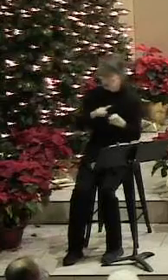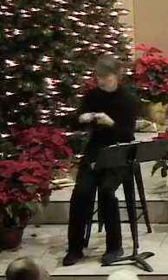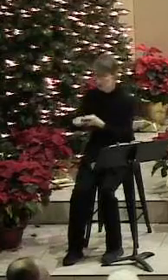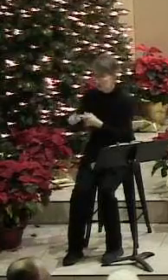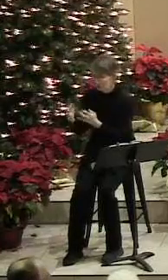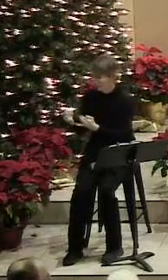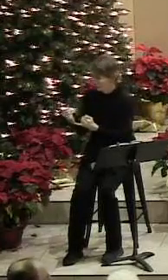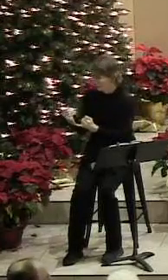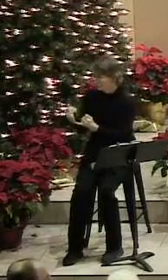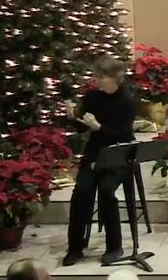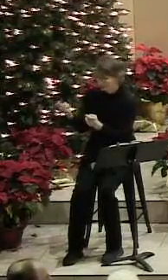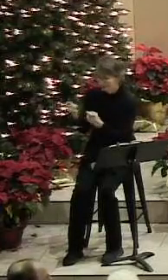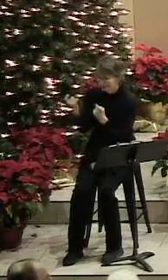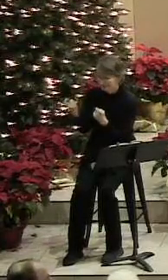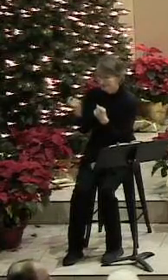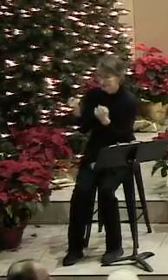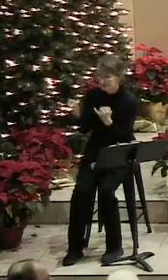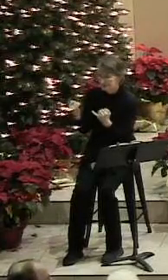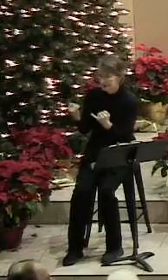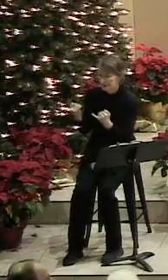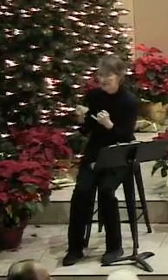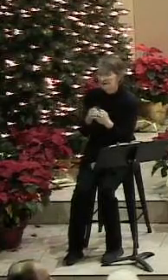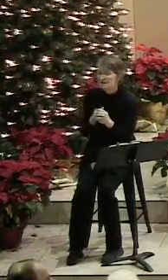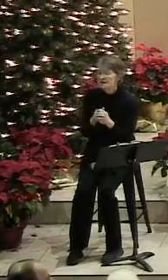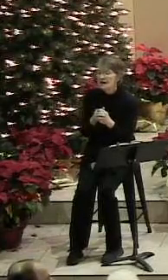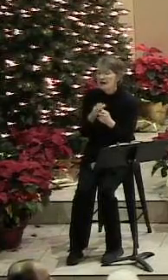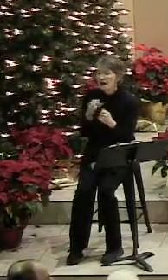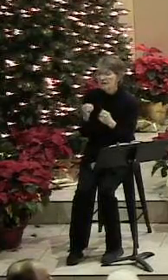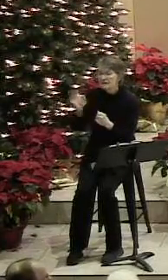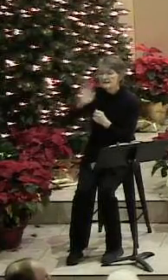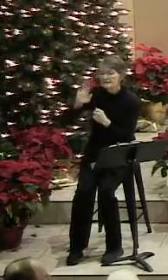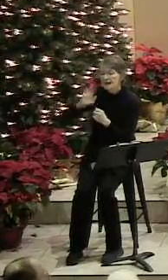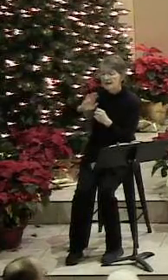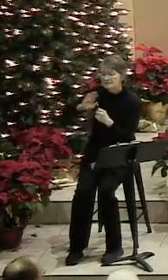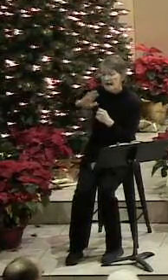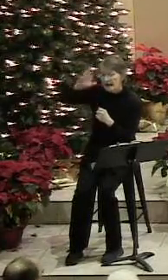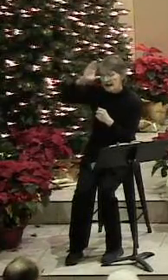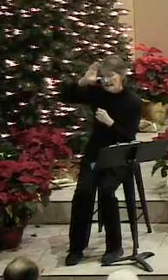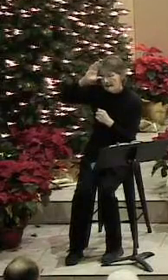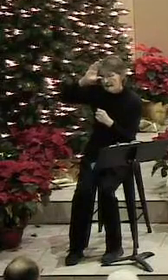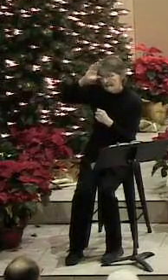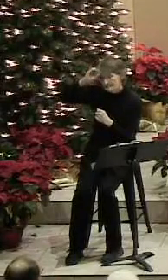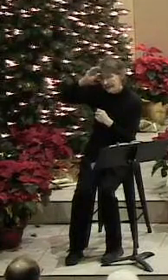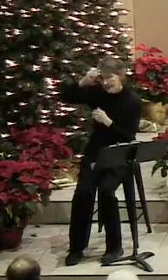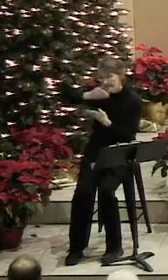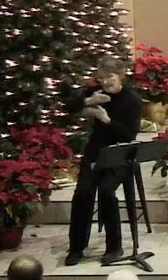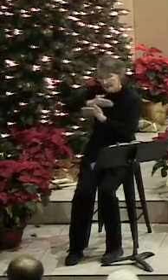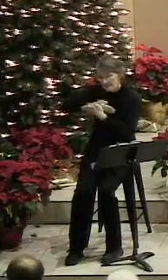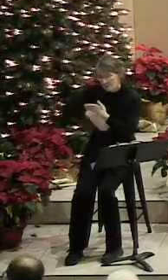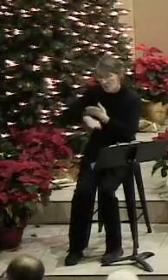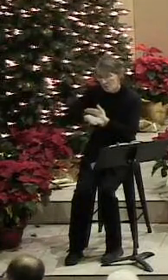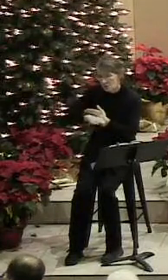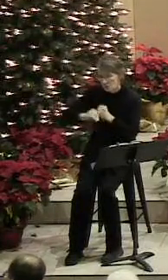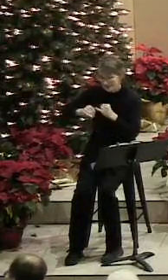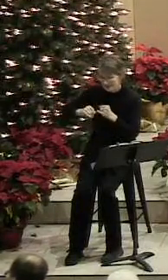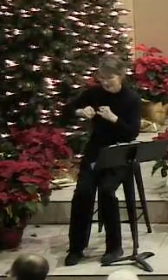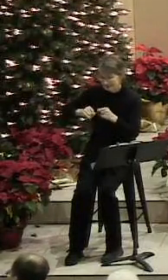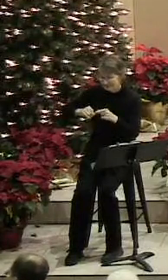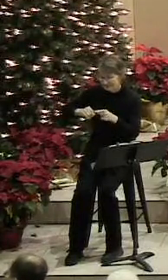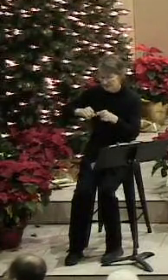Jewish tradition is that a male child would be circumcised and named on the eighth day since